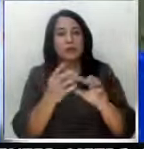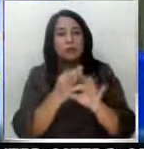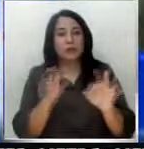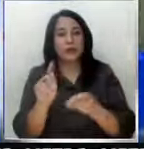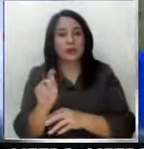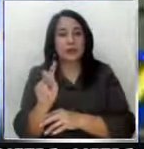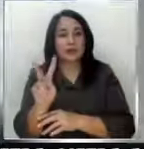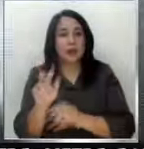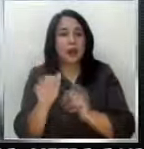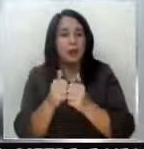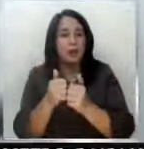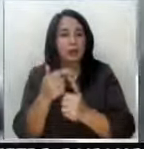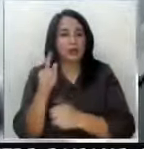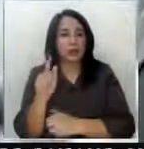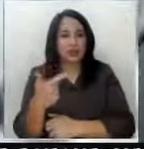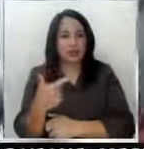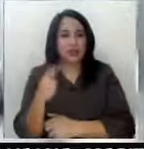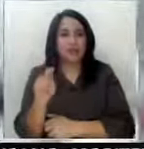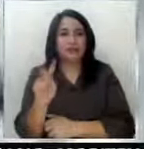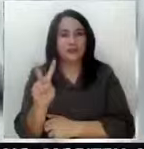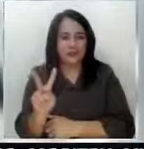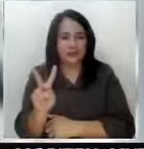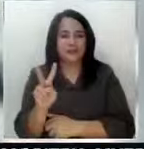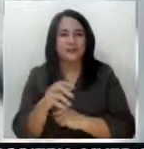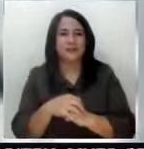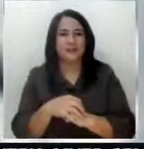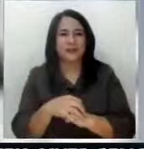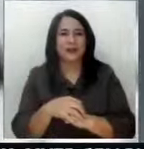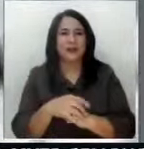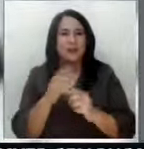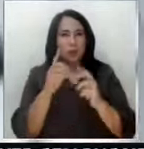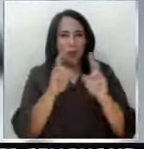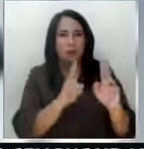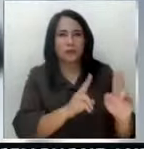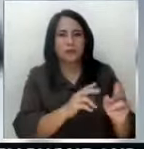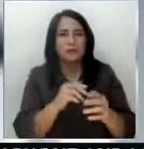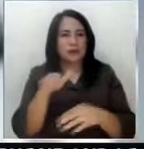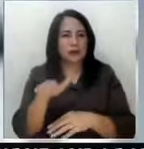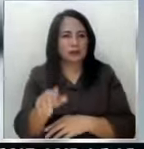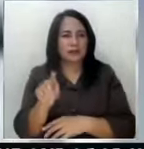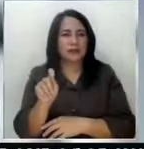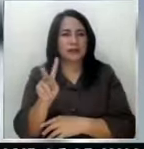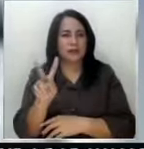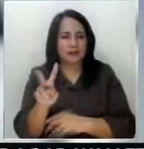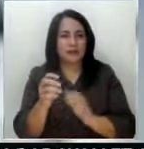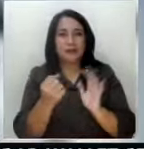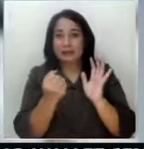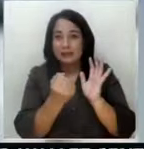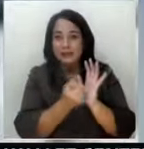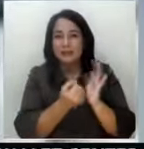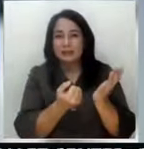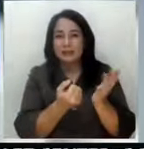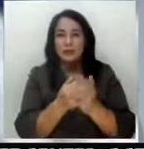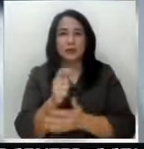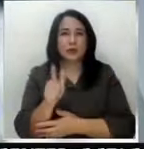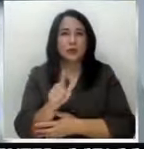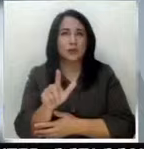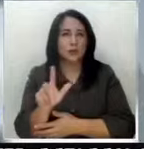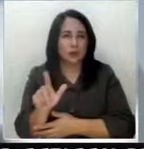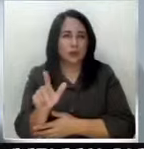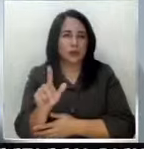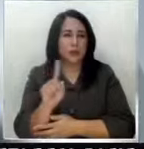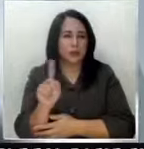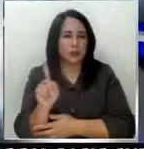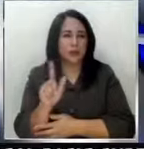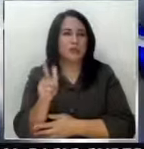pamamagitan ng GTV. Pinarangalan naman sa Anak TV Seal Awards Television Category 2023 ang